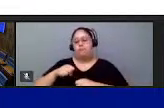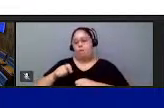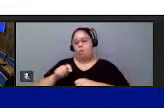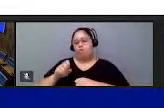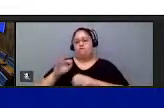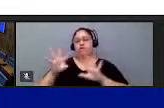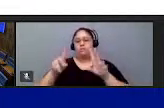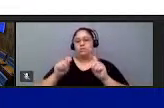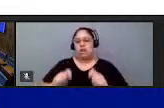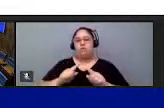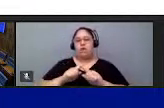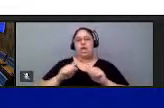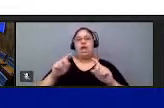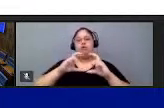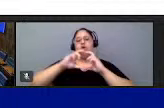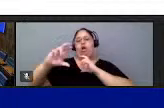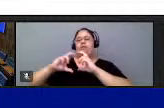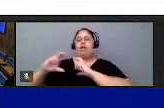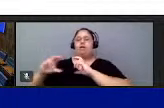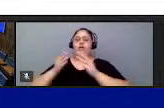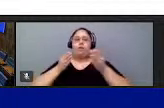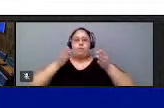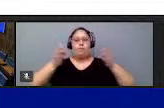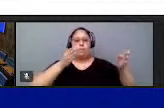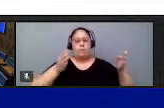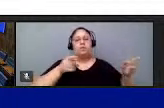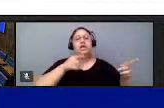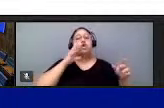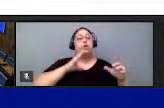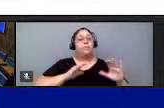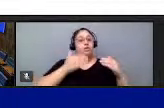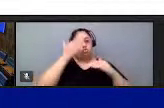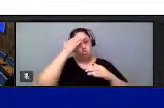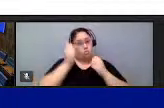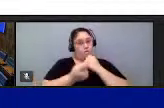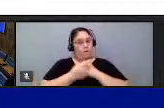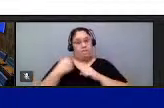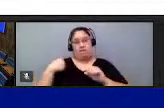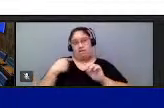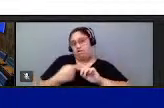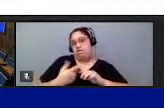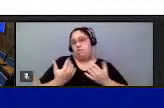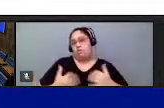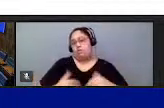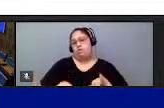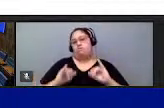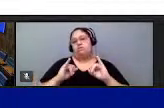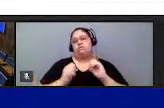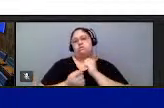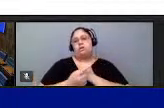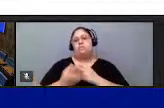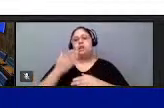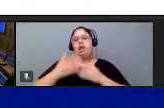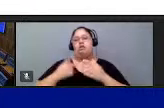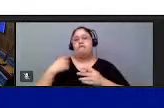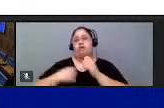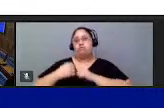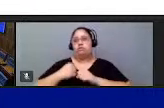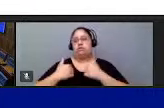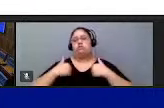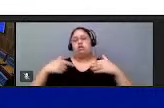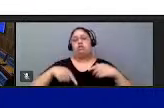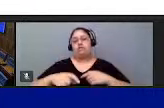Terminal which as the committee is aware um had uh issues over the peak export season at the end of last year in the beginning of this